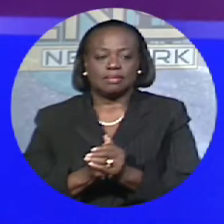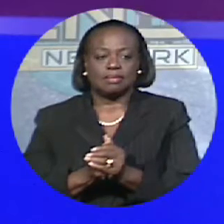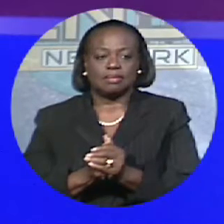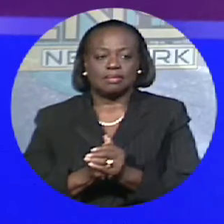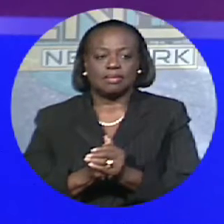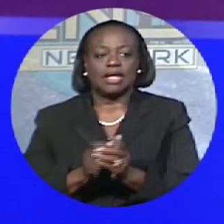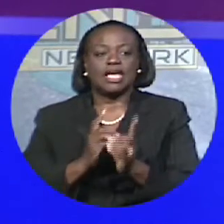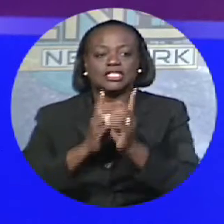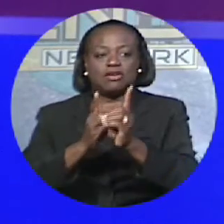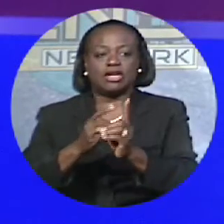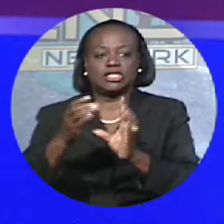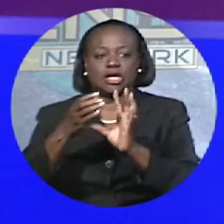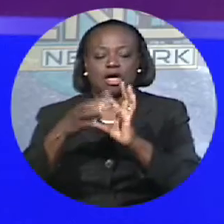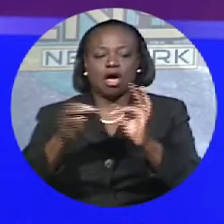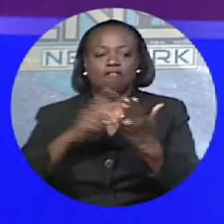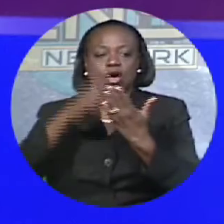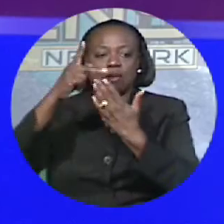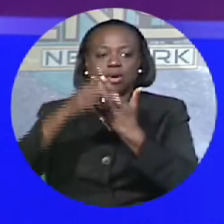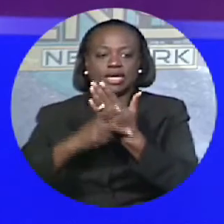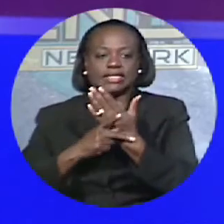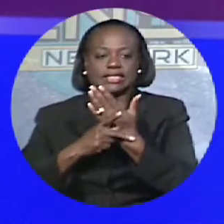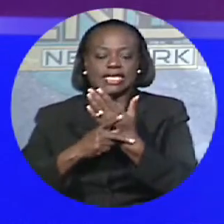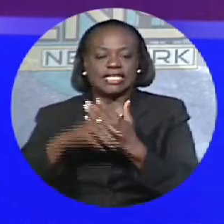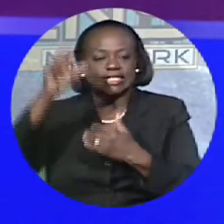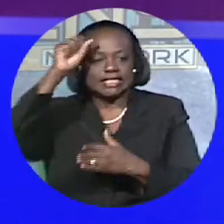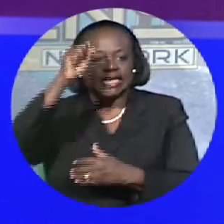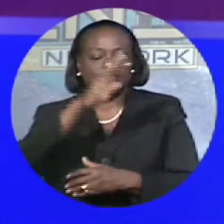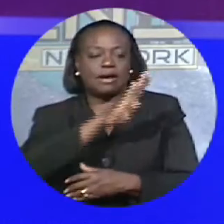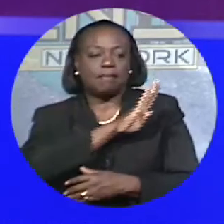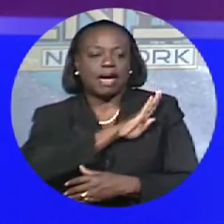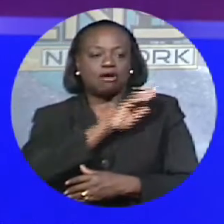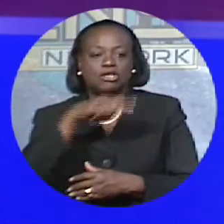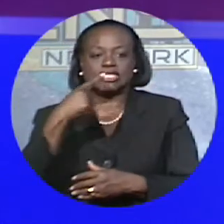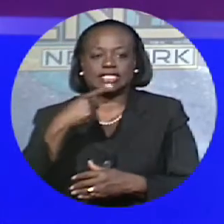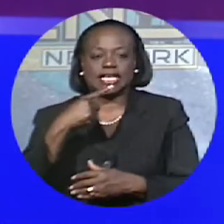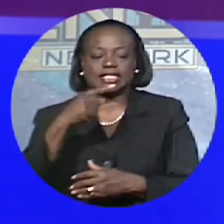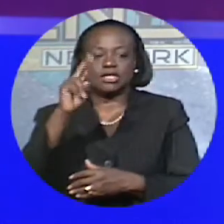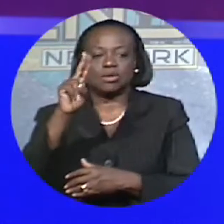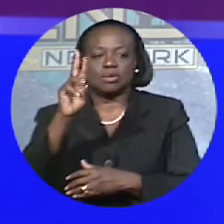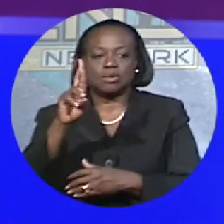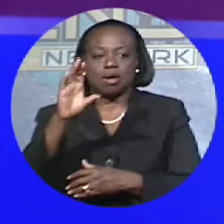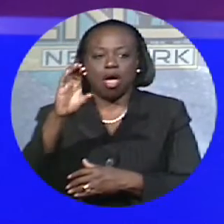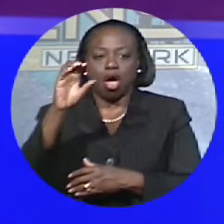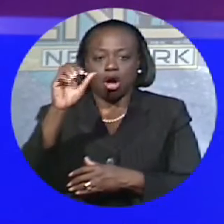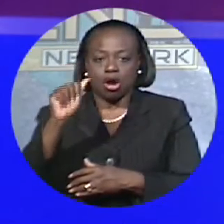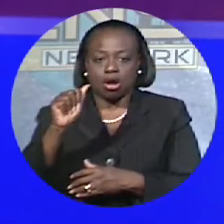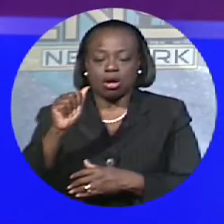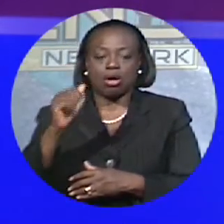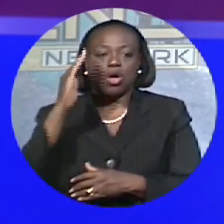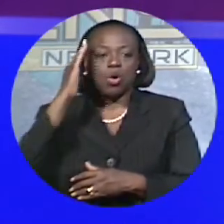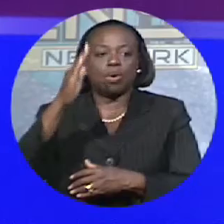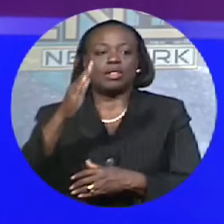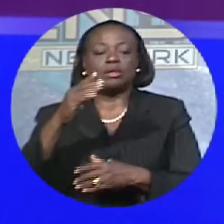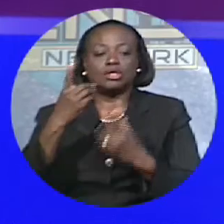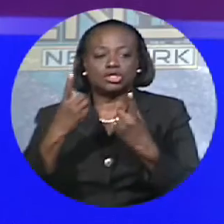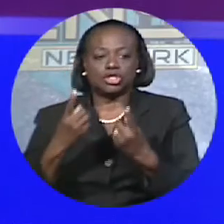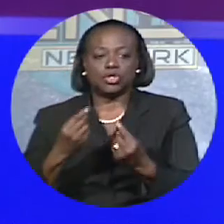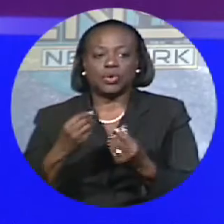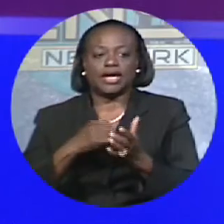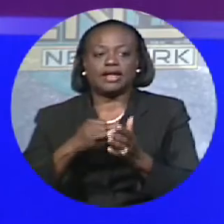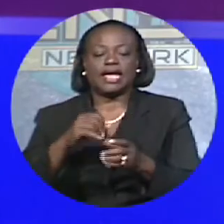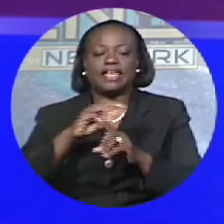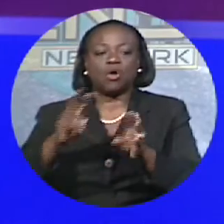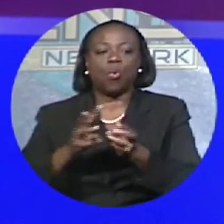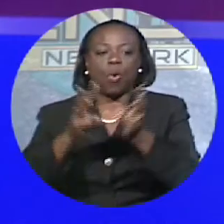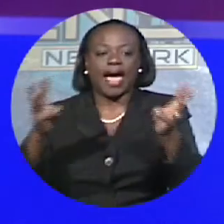Director of Policy and Regulation Stephen Barrow says IRCA intends to conduct its consultation on this initiative in the widest